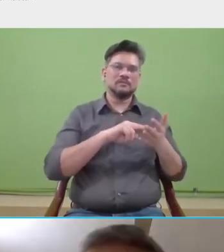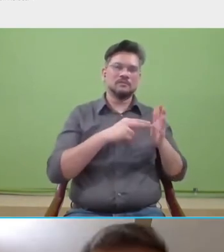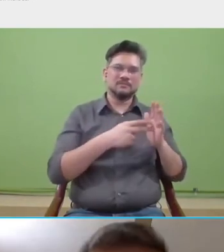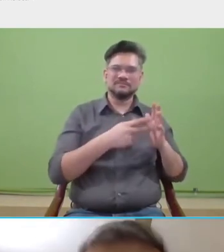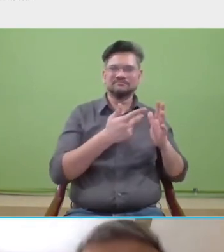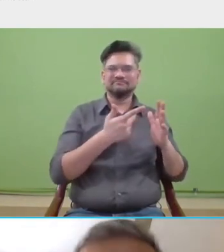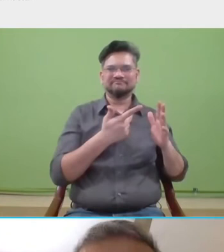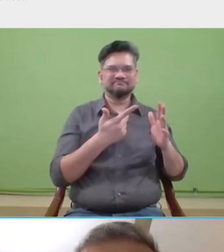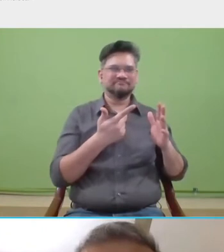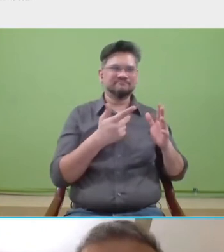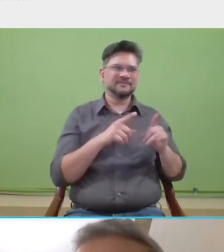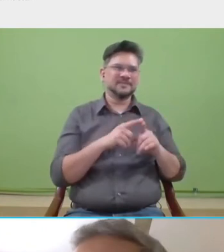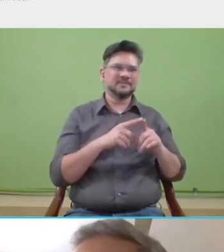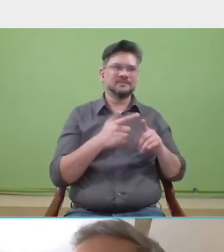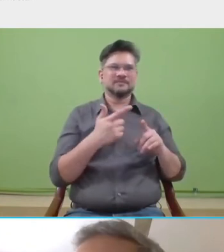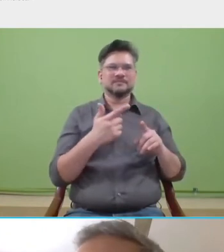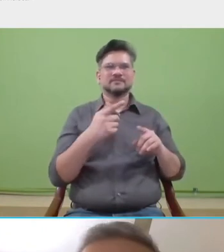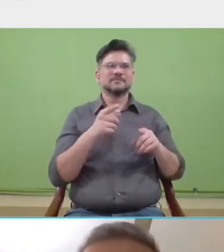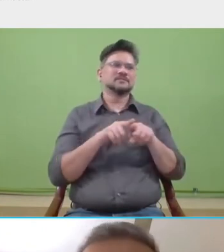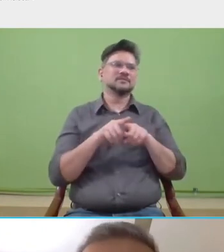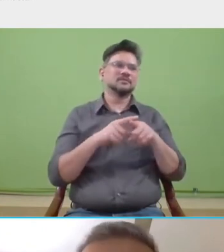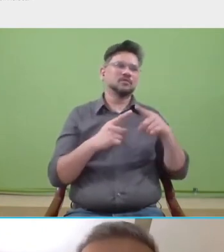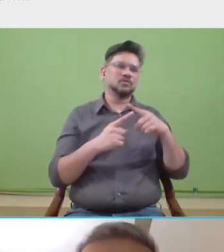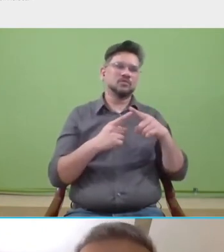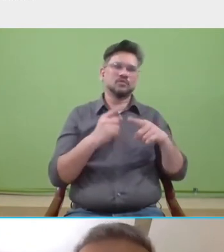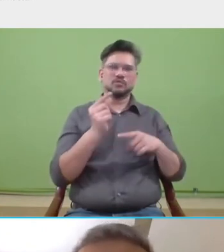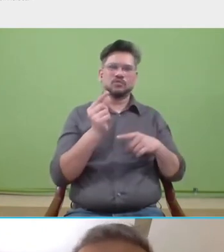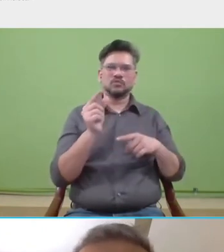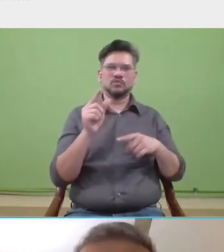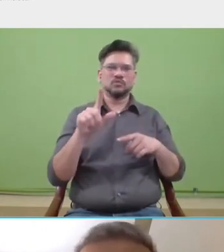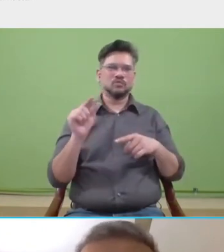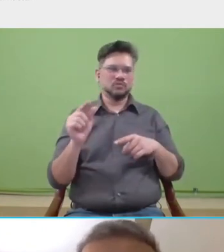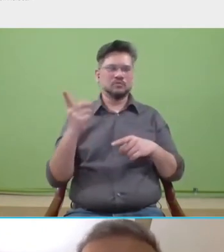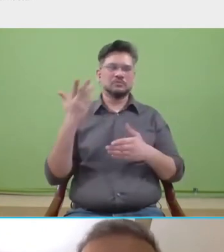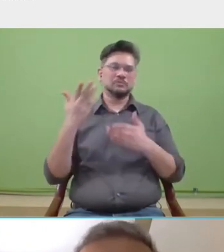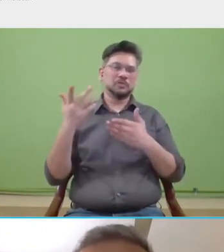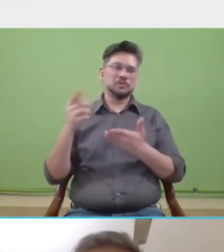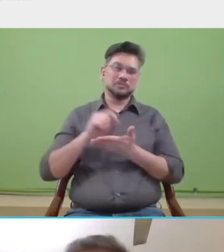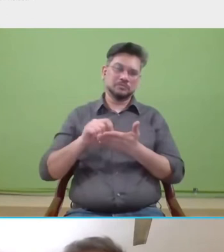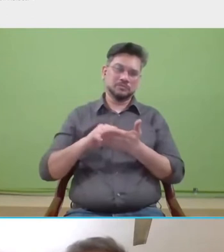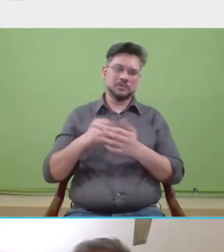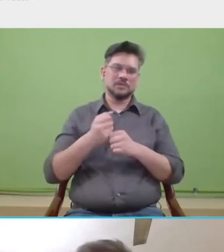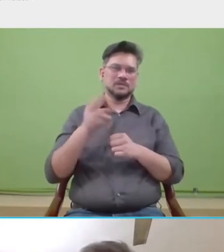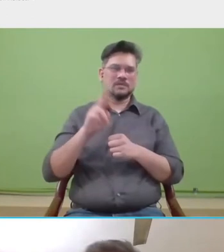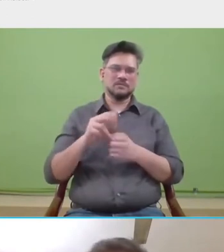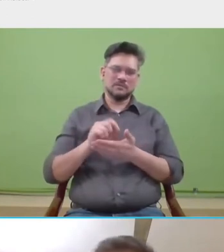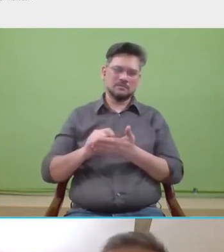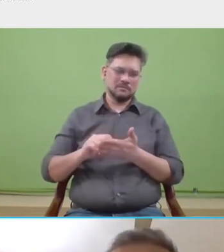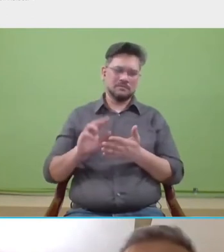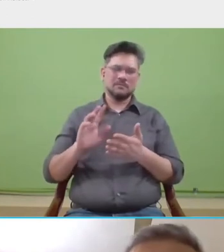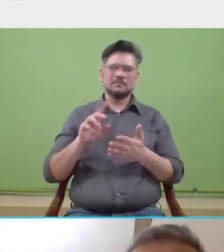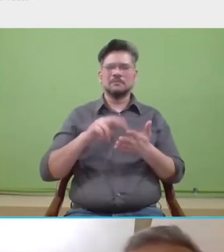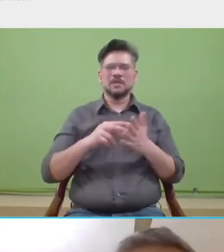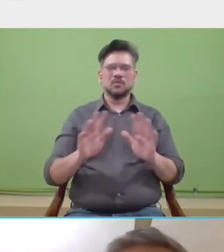language uh tulu um and they write a grammar book and even not that grammar is something which is in in the mind